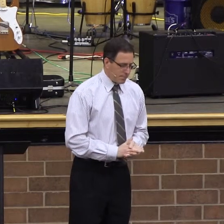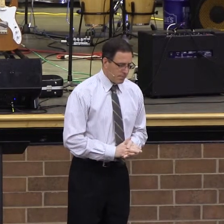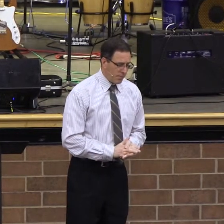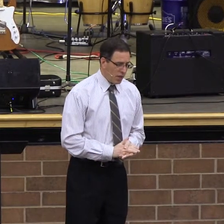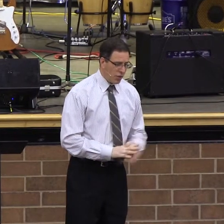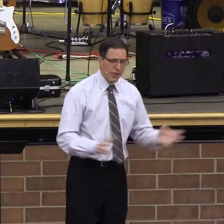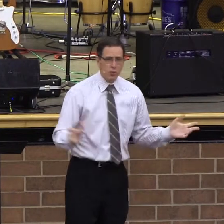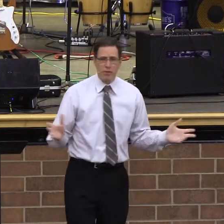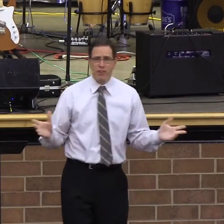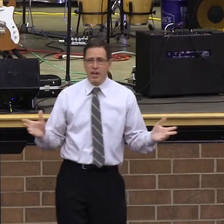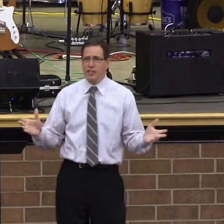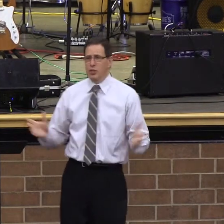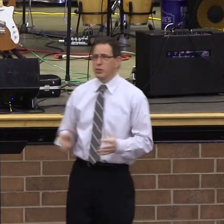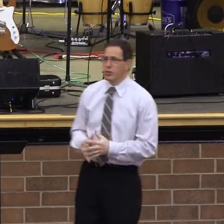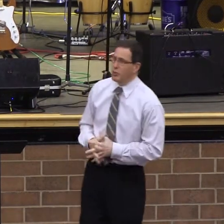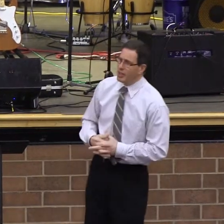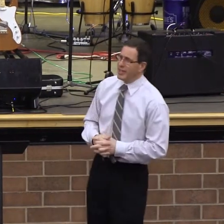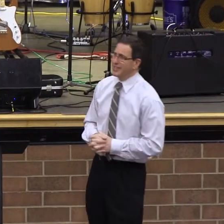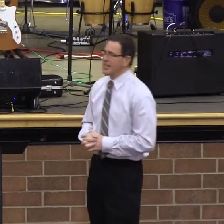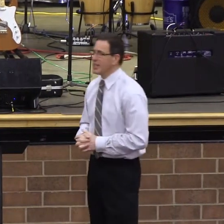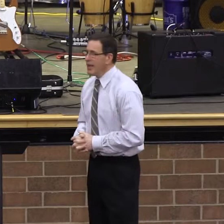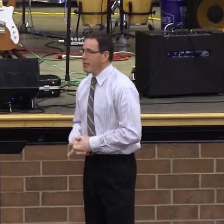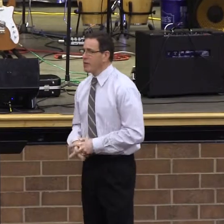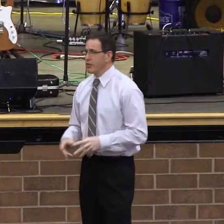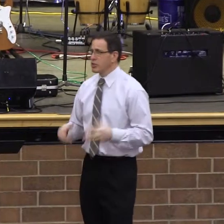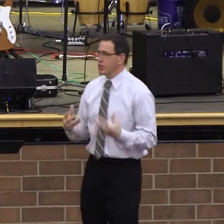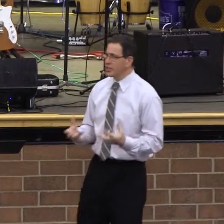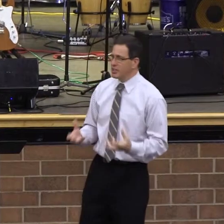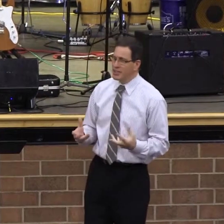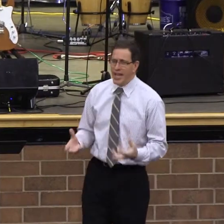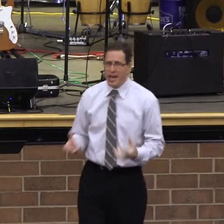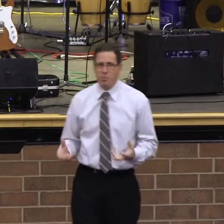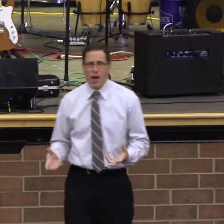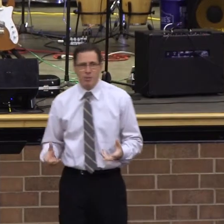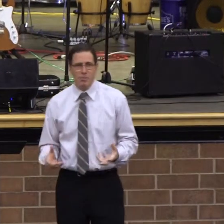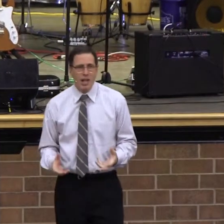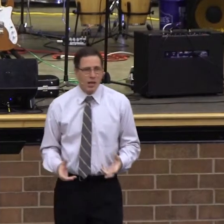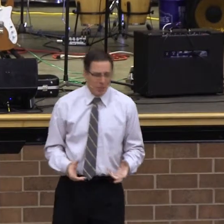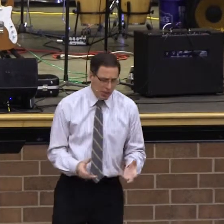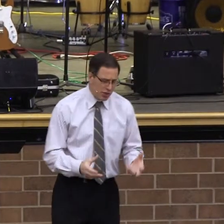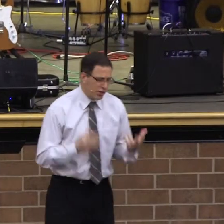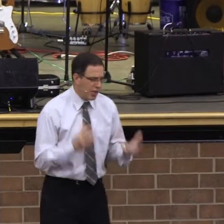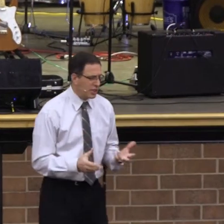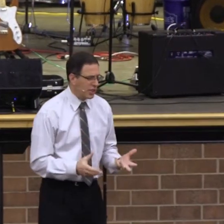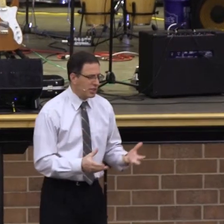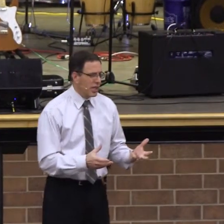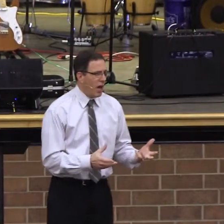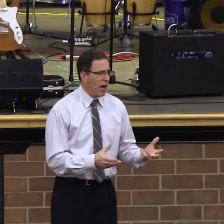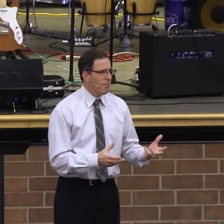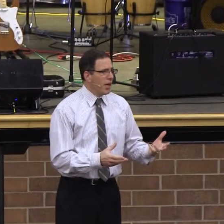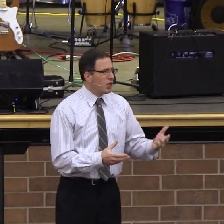um so things were financially were doing well in that City but for the Christians they had a problem because the